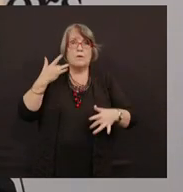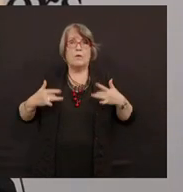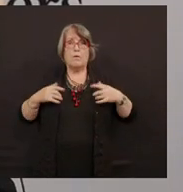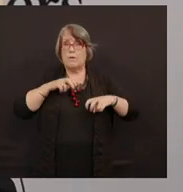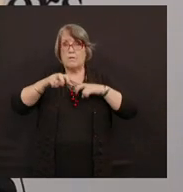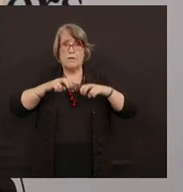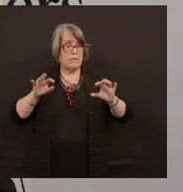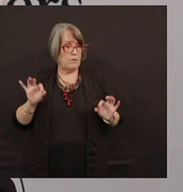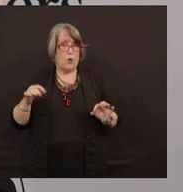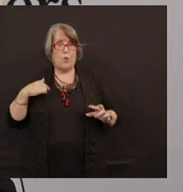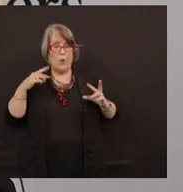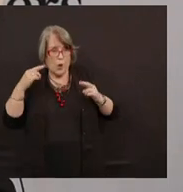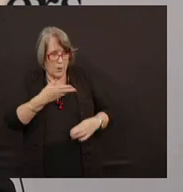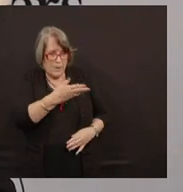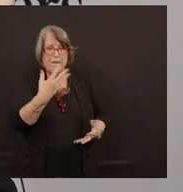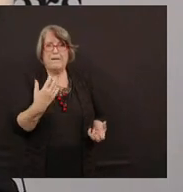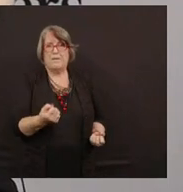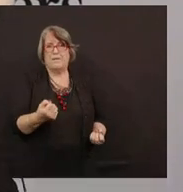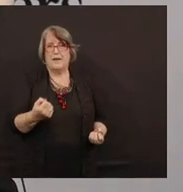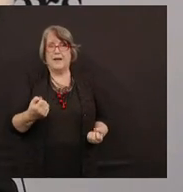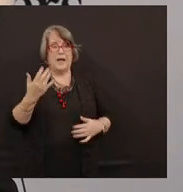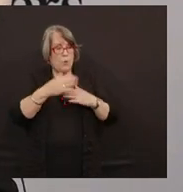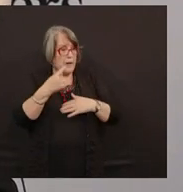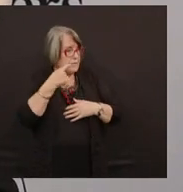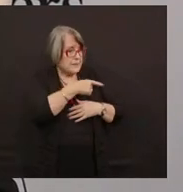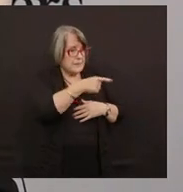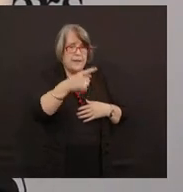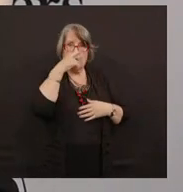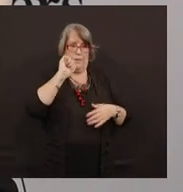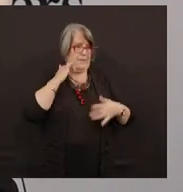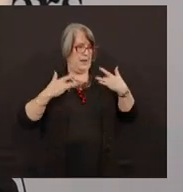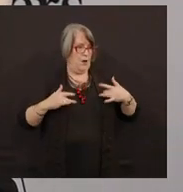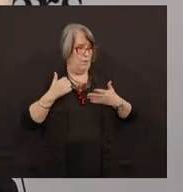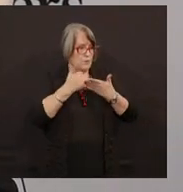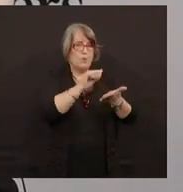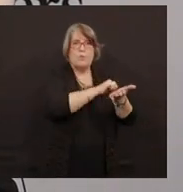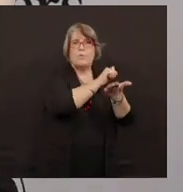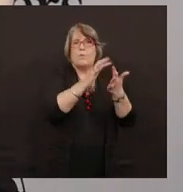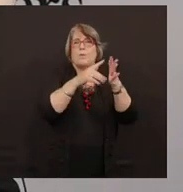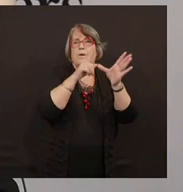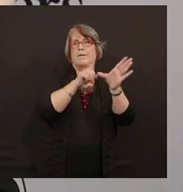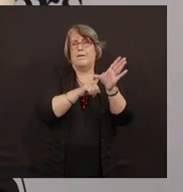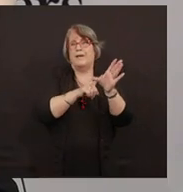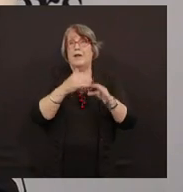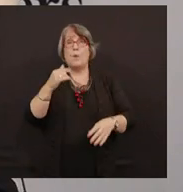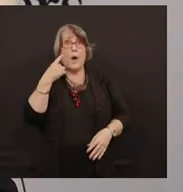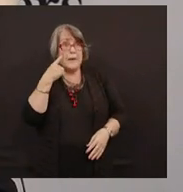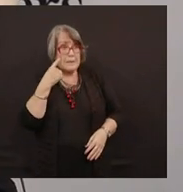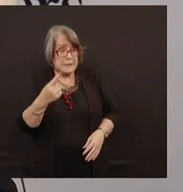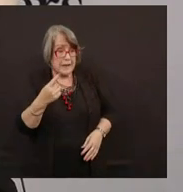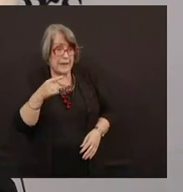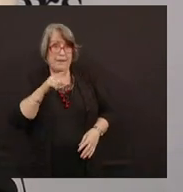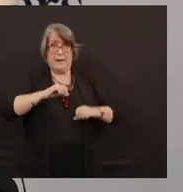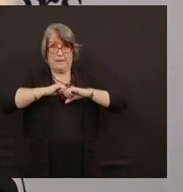activities that we would hope for them. And then we don't see them having people in their life who can support them. And what we might see is that